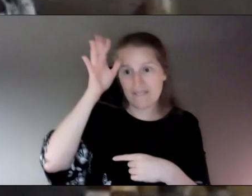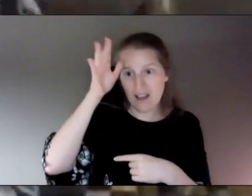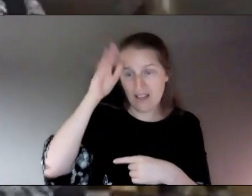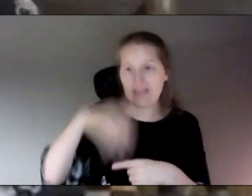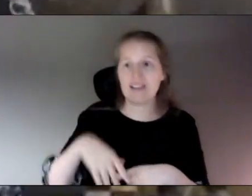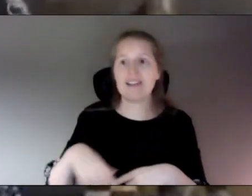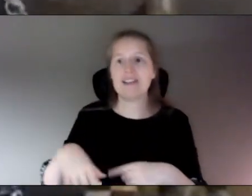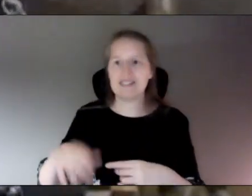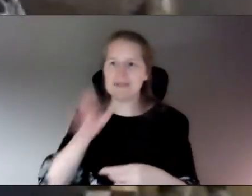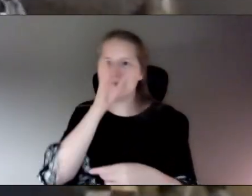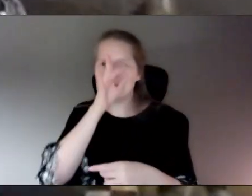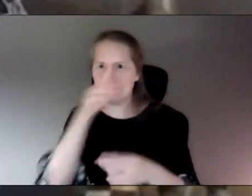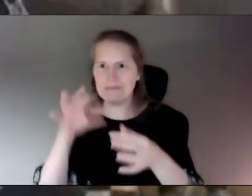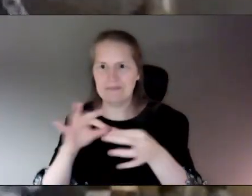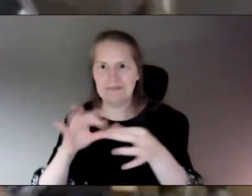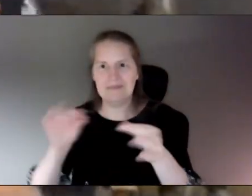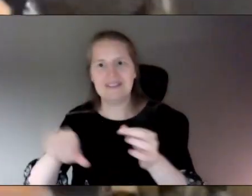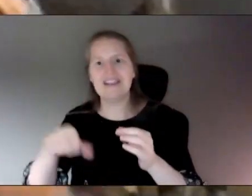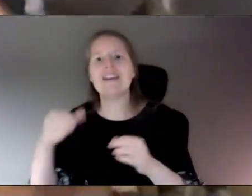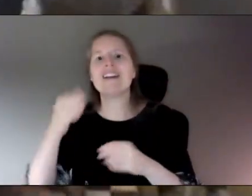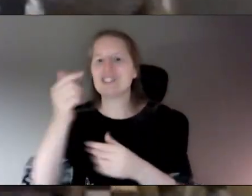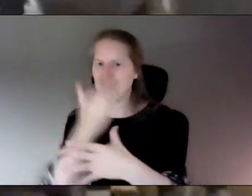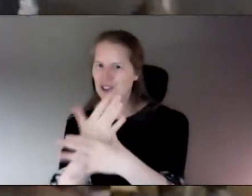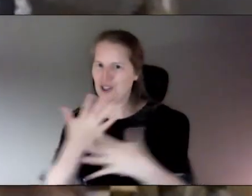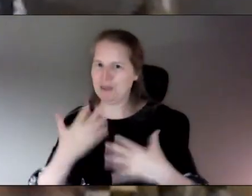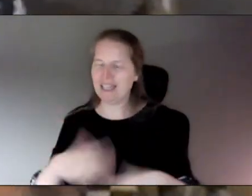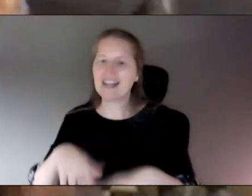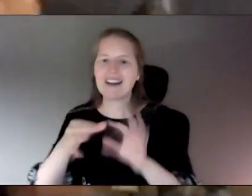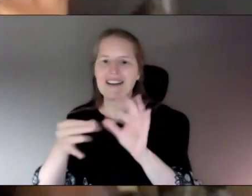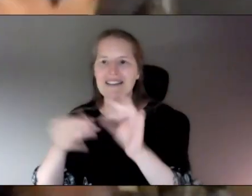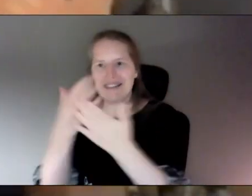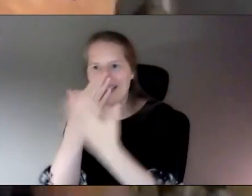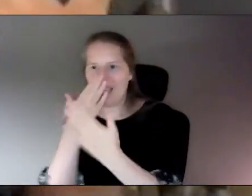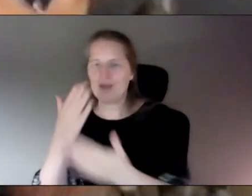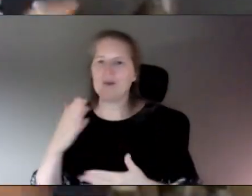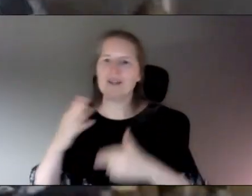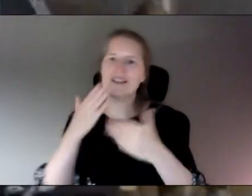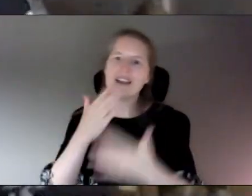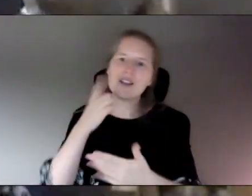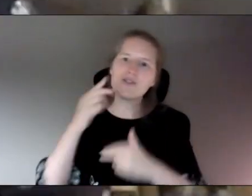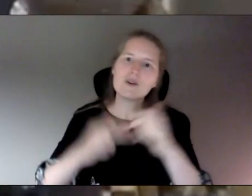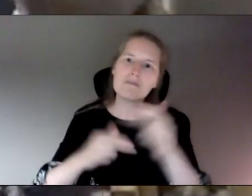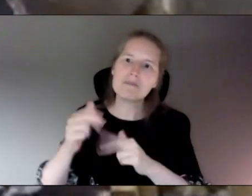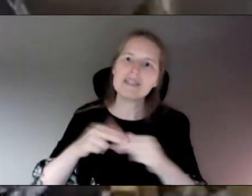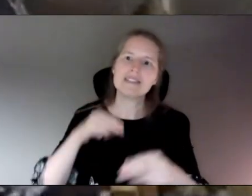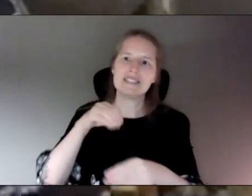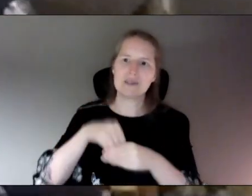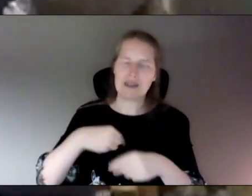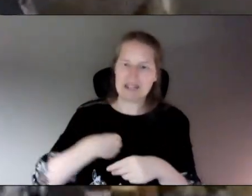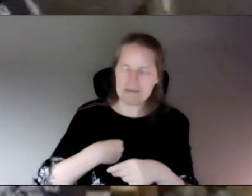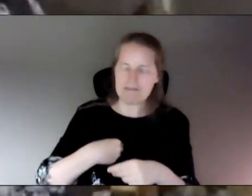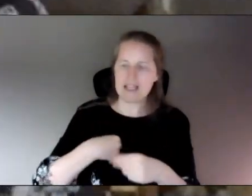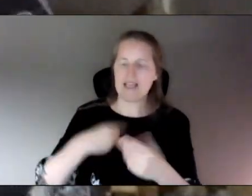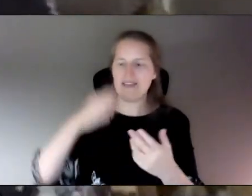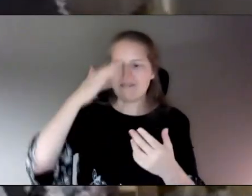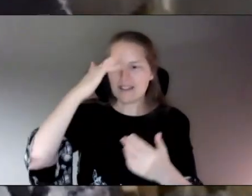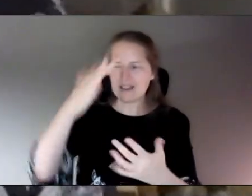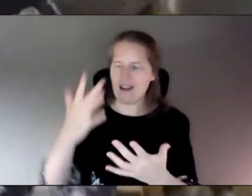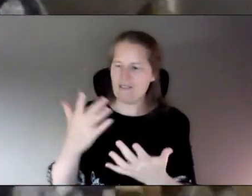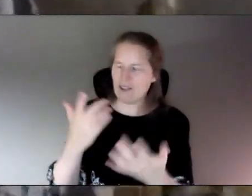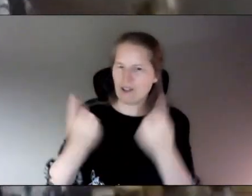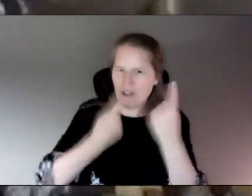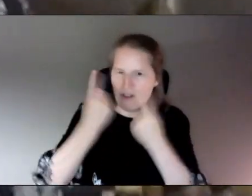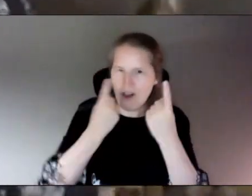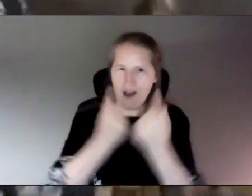Papa Danke für alles. Thank you for building within me a love of philosophical thought, inquiry, debate,